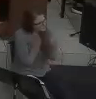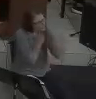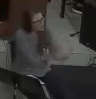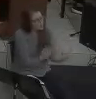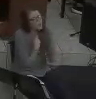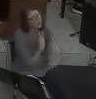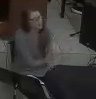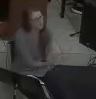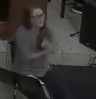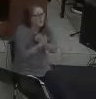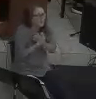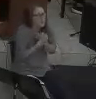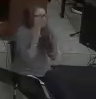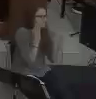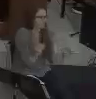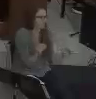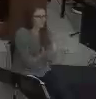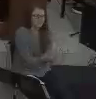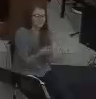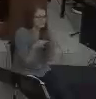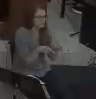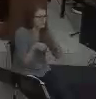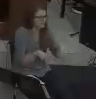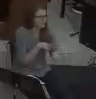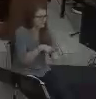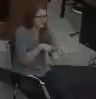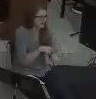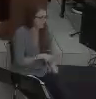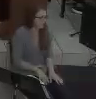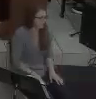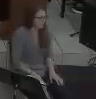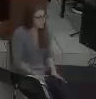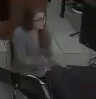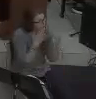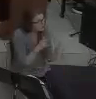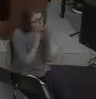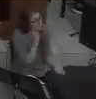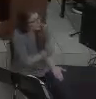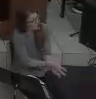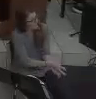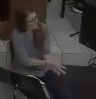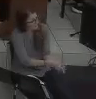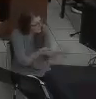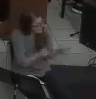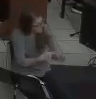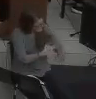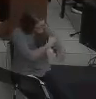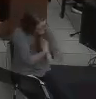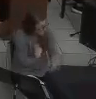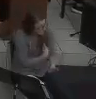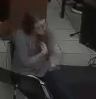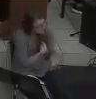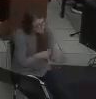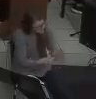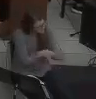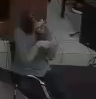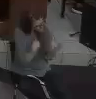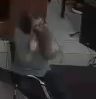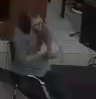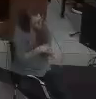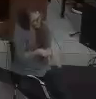and hope even during this time. And I'm thankful for those witnesses who have gone before us who shows us what it means to live with courage. I